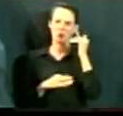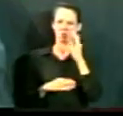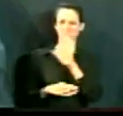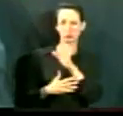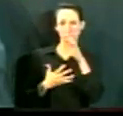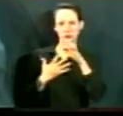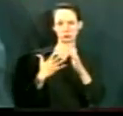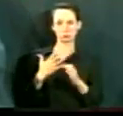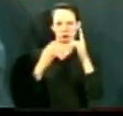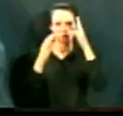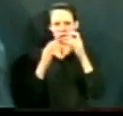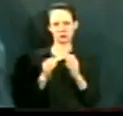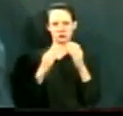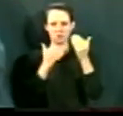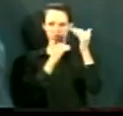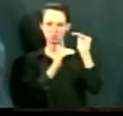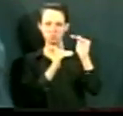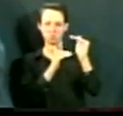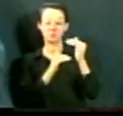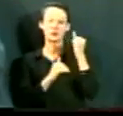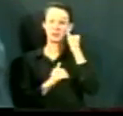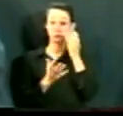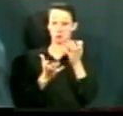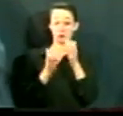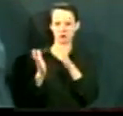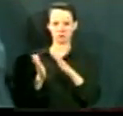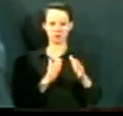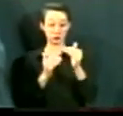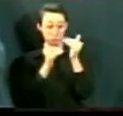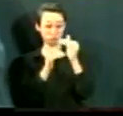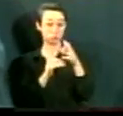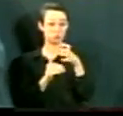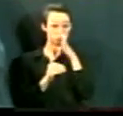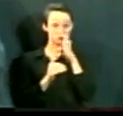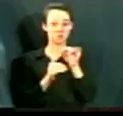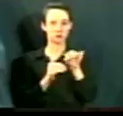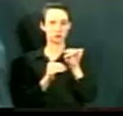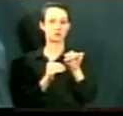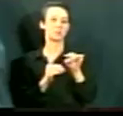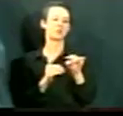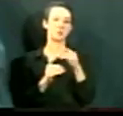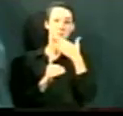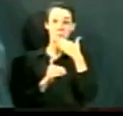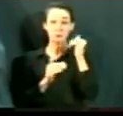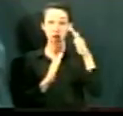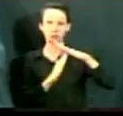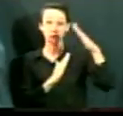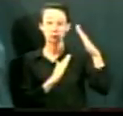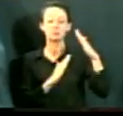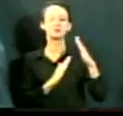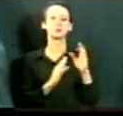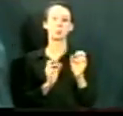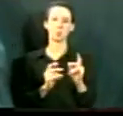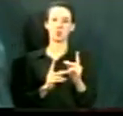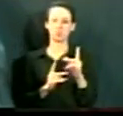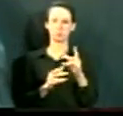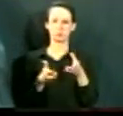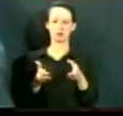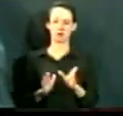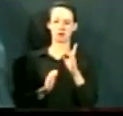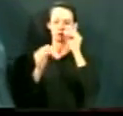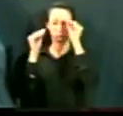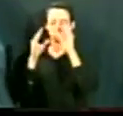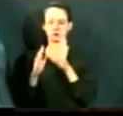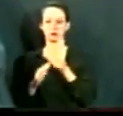If indeed that plan that we want to restrict it to is the best plan, then so be it. Let the teacher decide. Let it be their